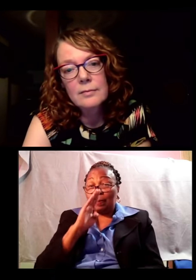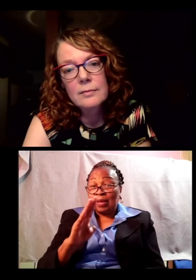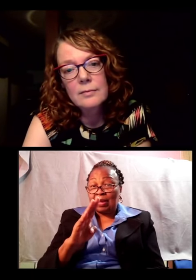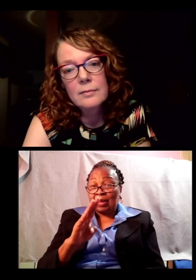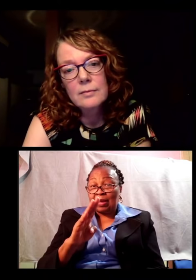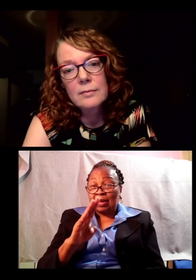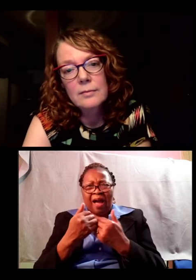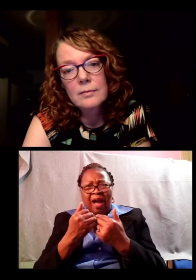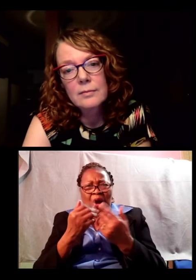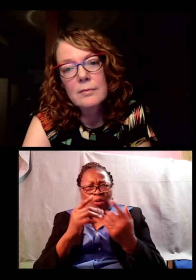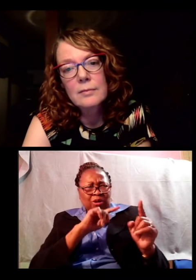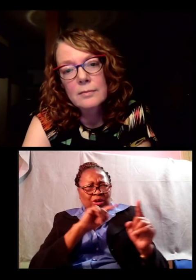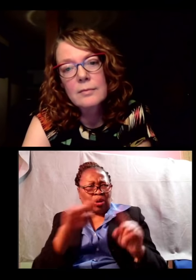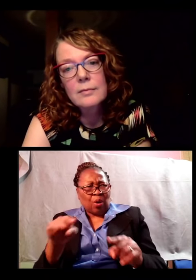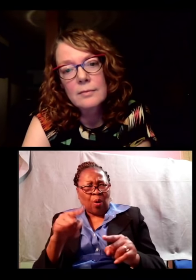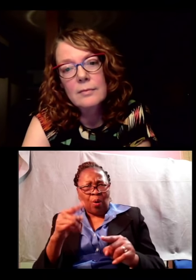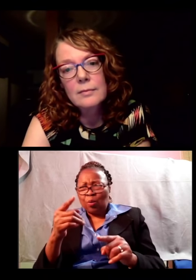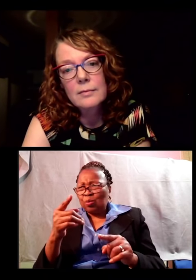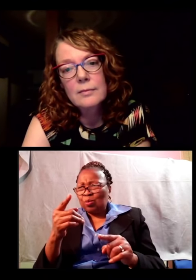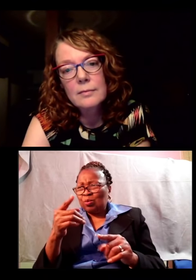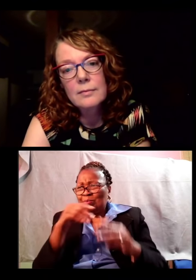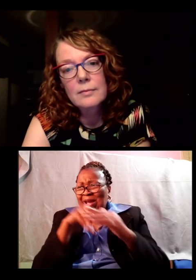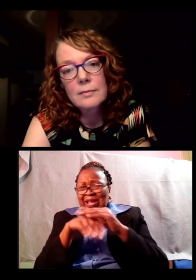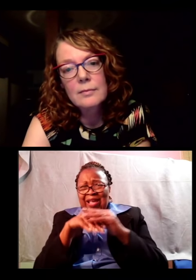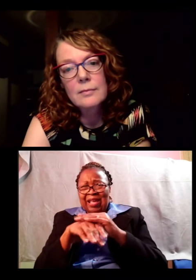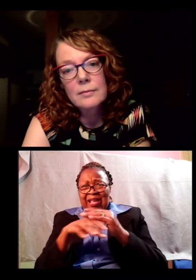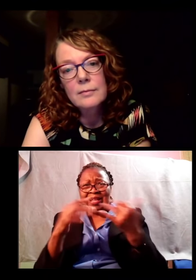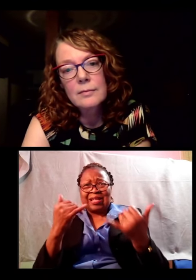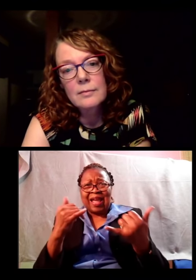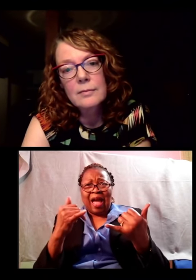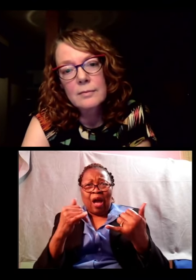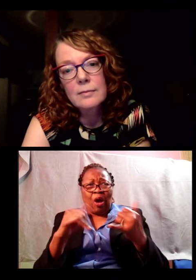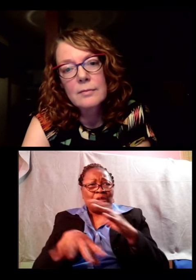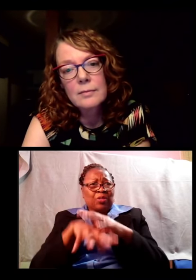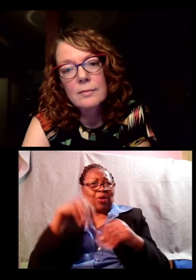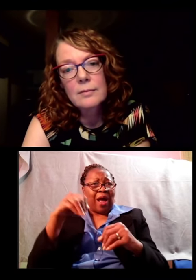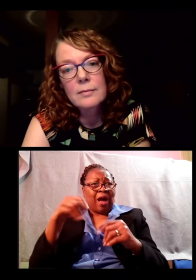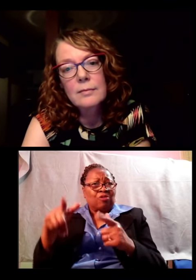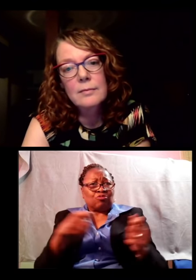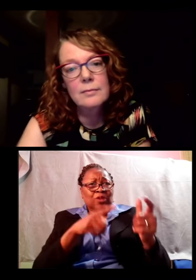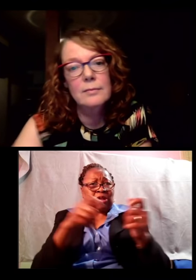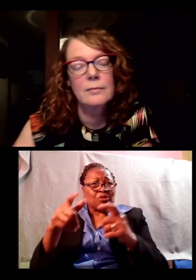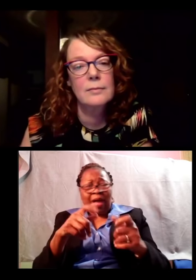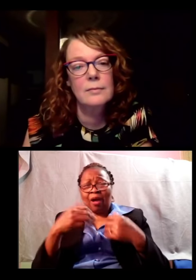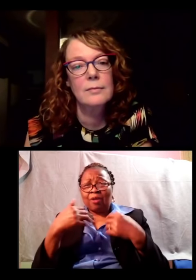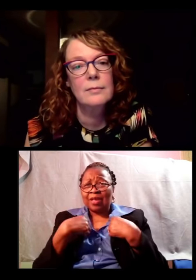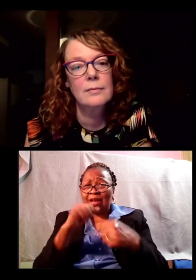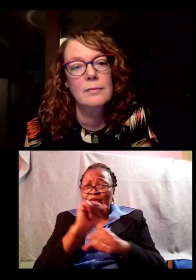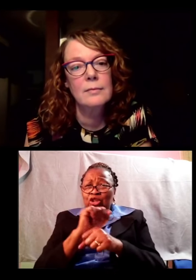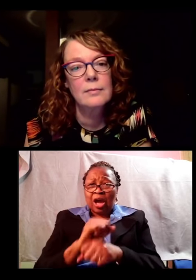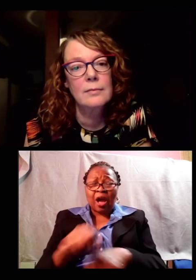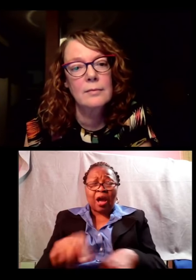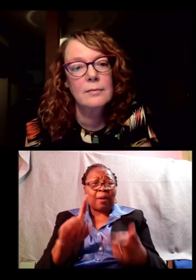to go back in? You know, they're all running around out there having jobs and bank accounts and